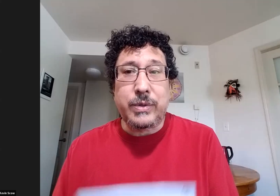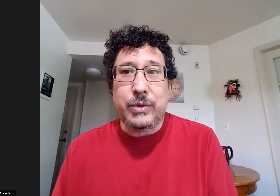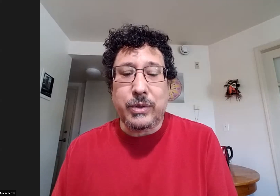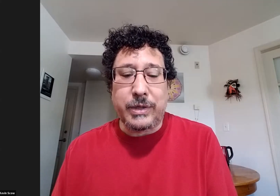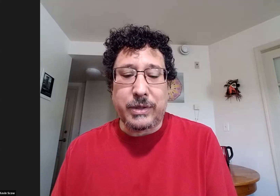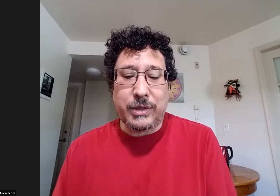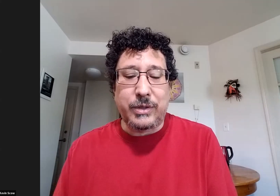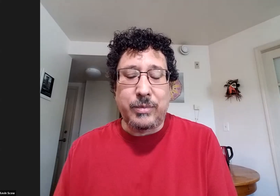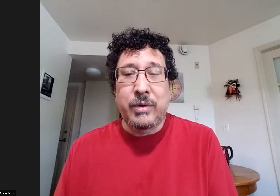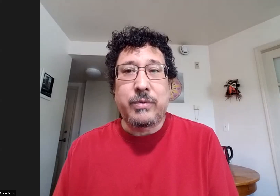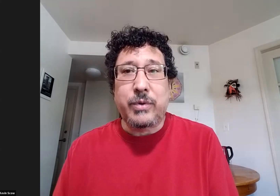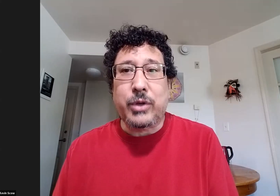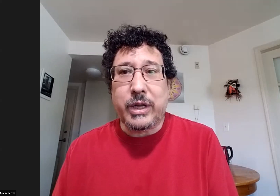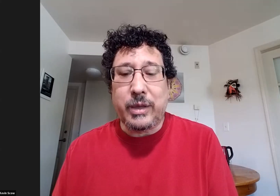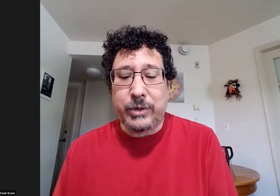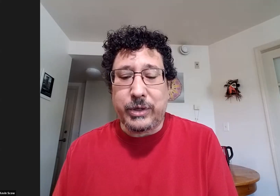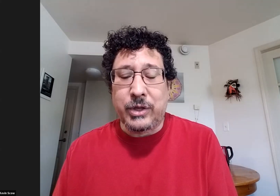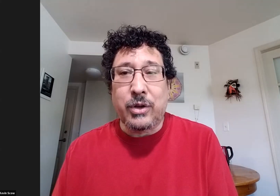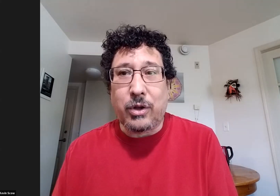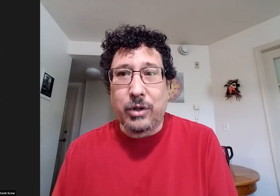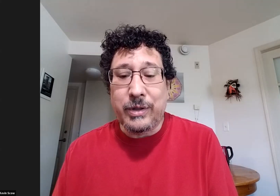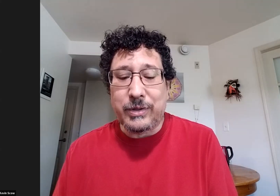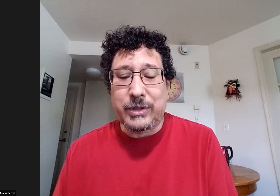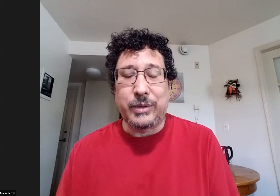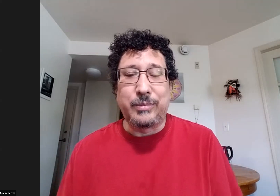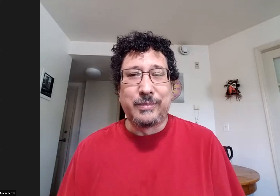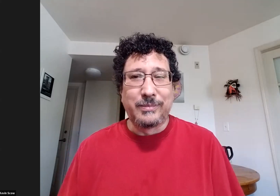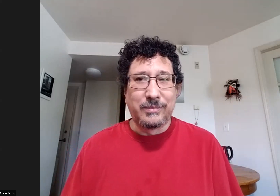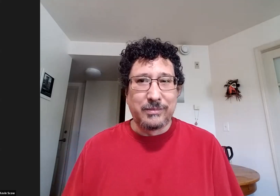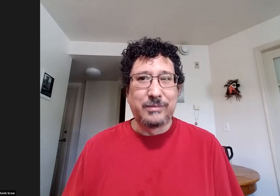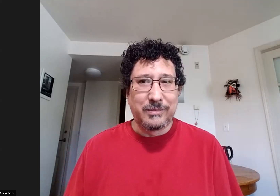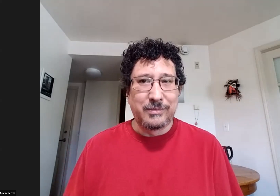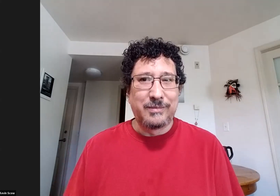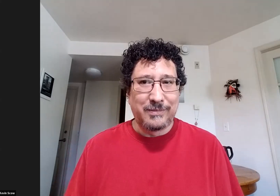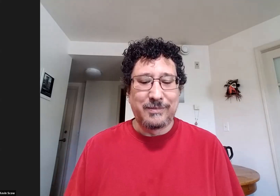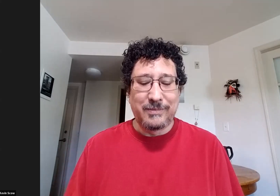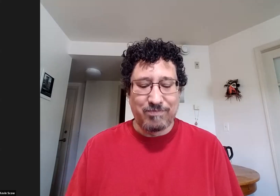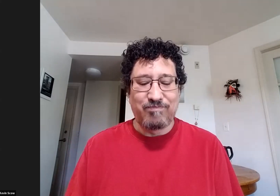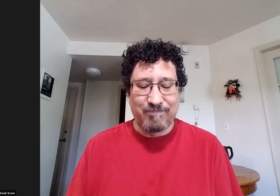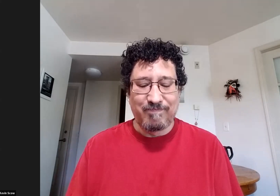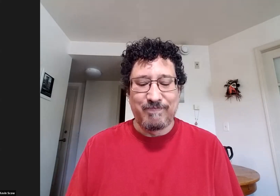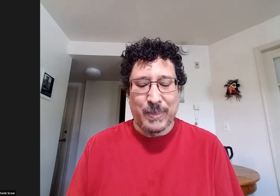also social isolation from talking about it all the time.